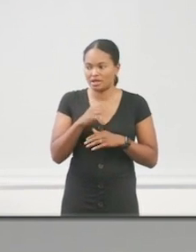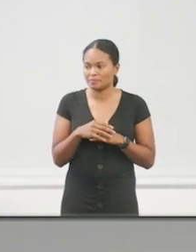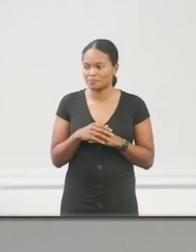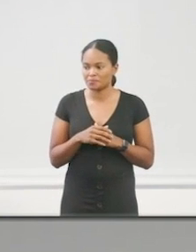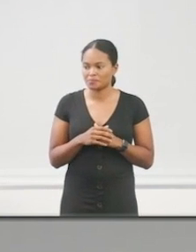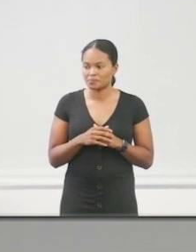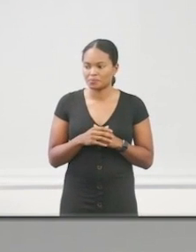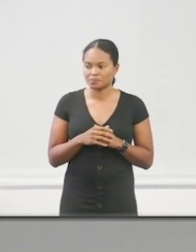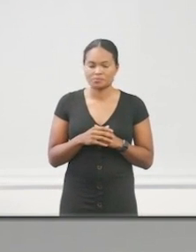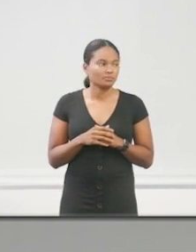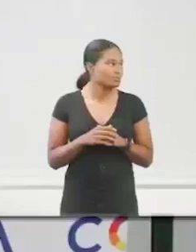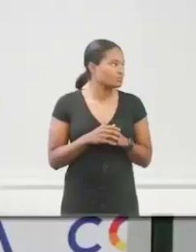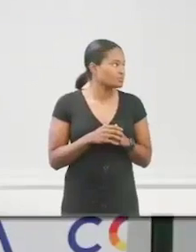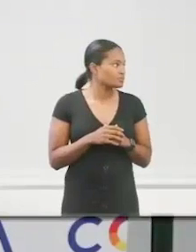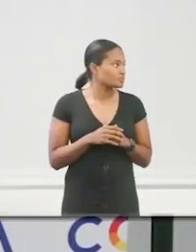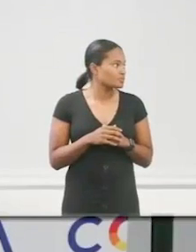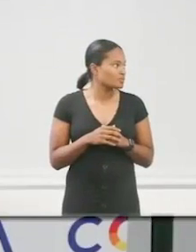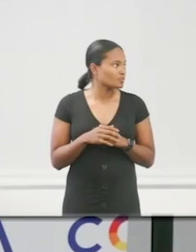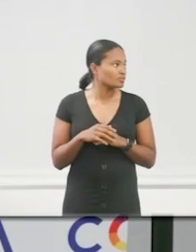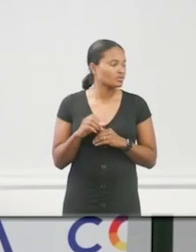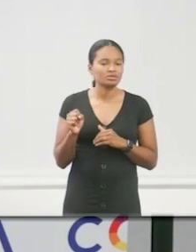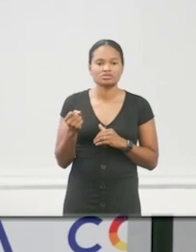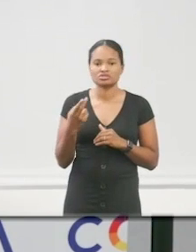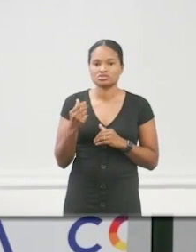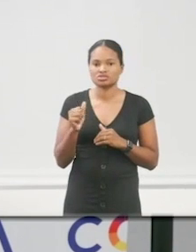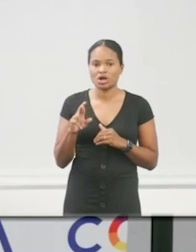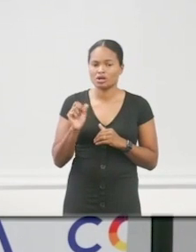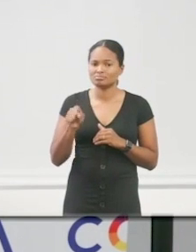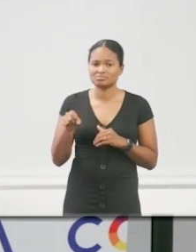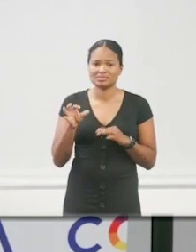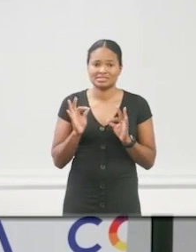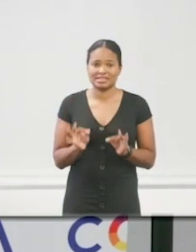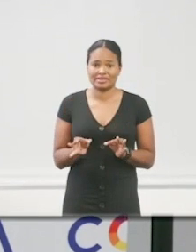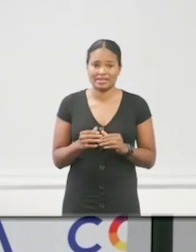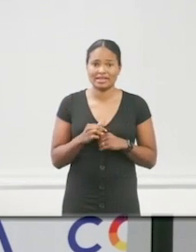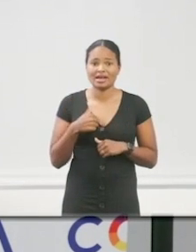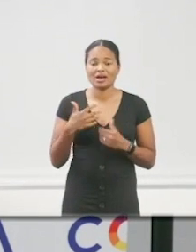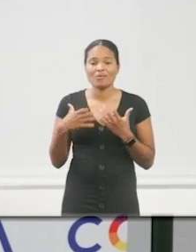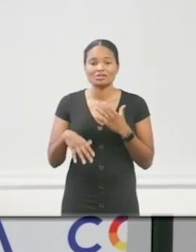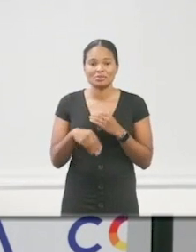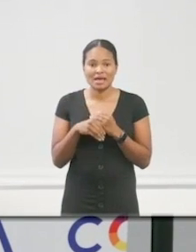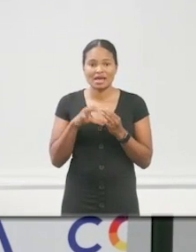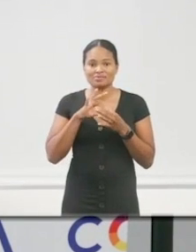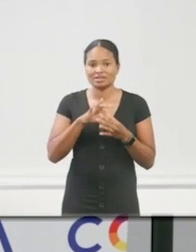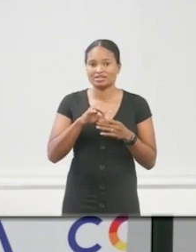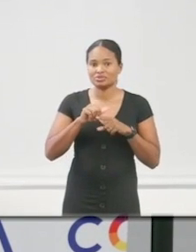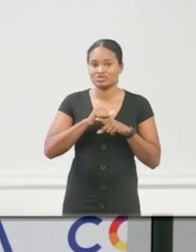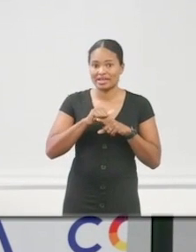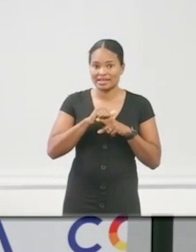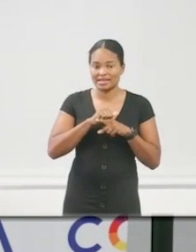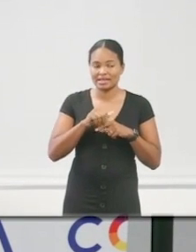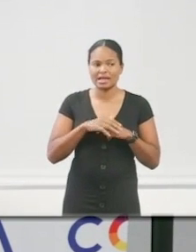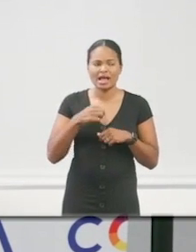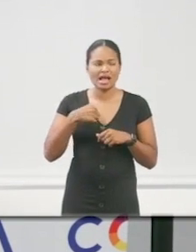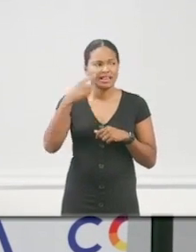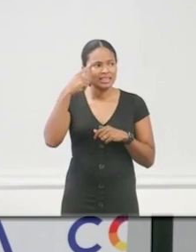priorities. I absolutely. And I wanted to add too, related to the training piece, I think it was